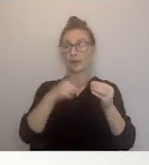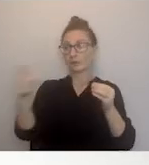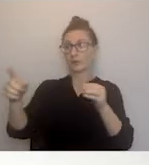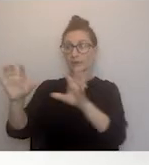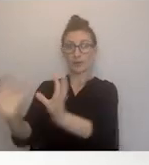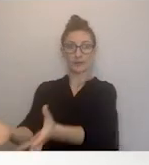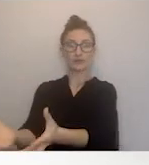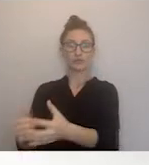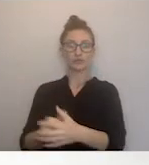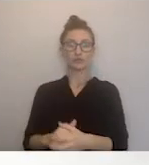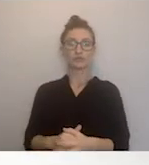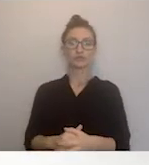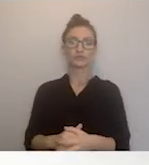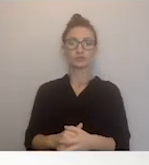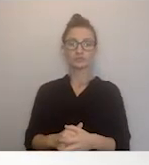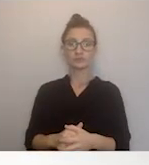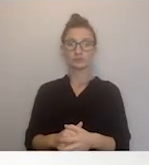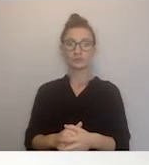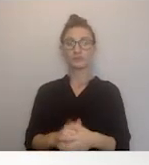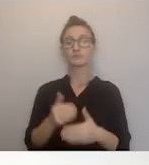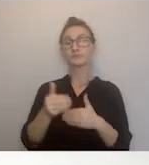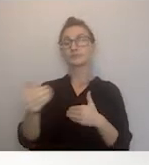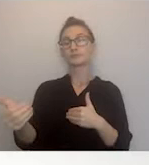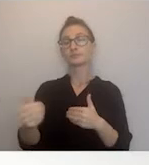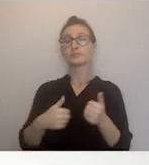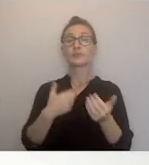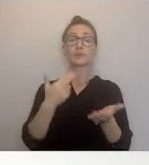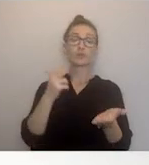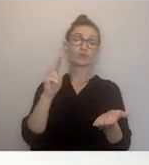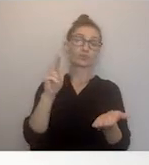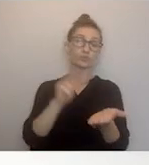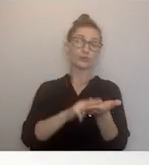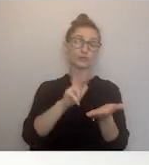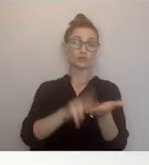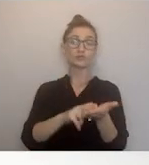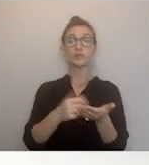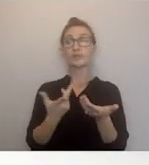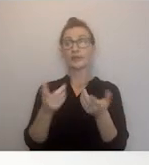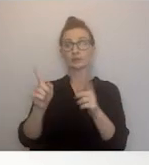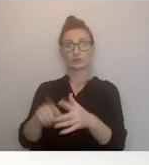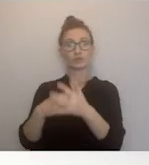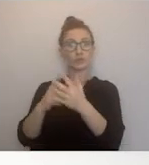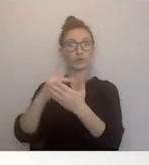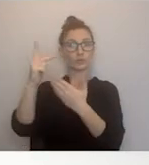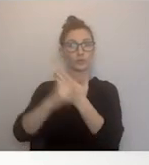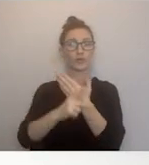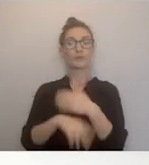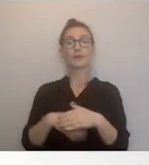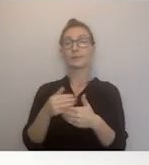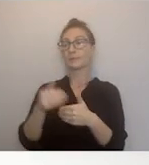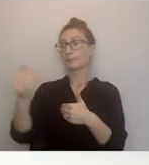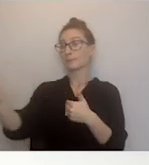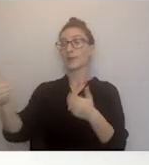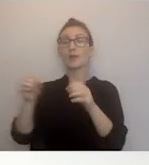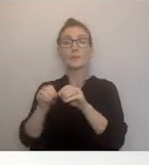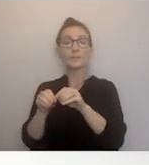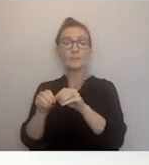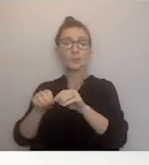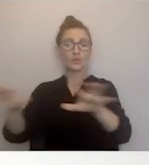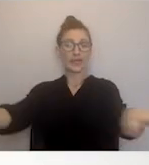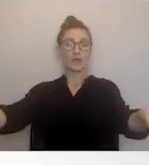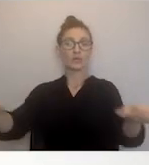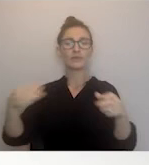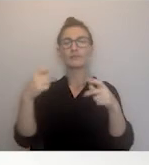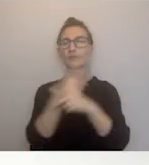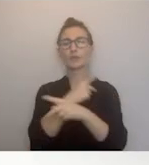always secondary to finding just the right person to do the work. And then registering and launching the program, and then moving